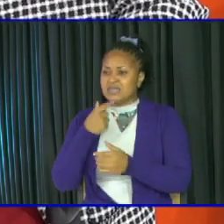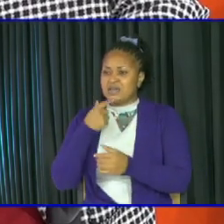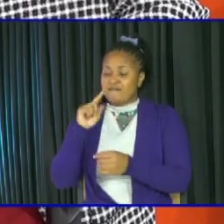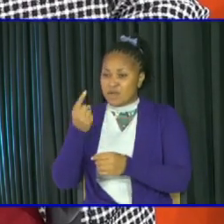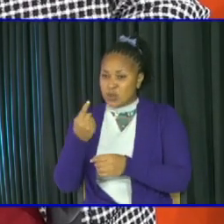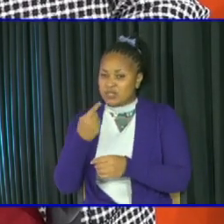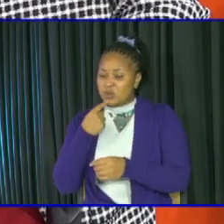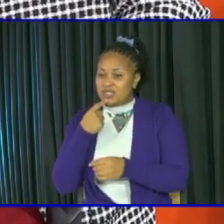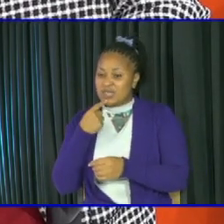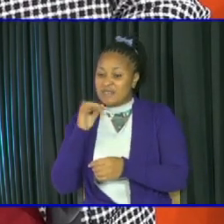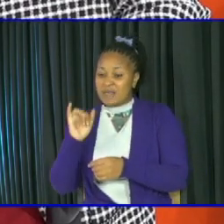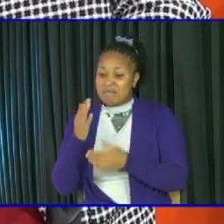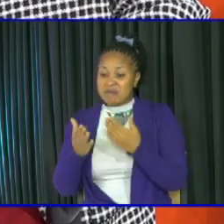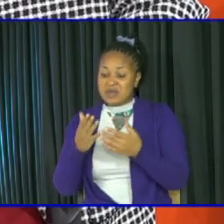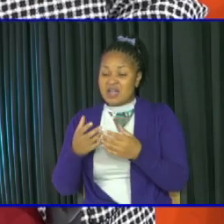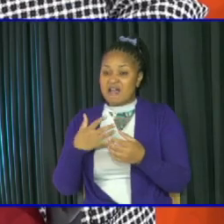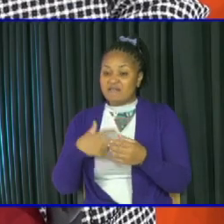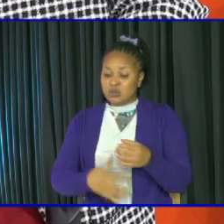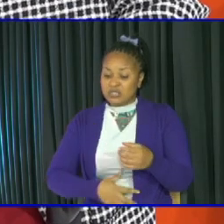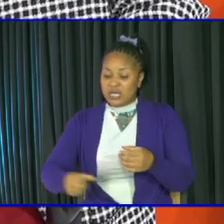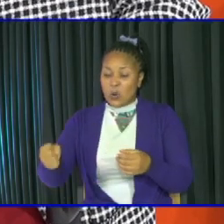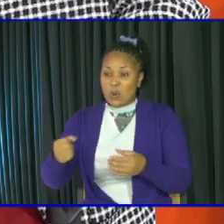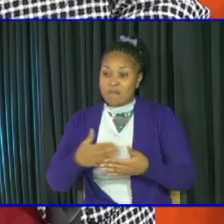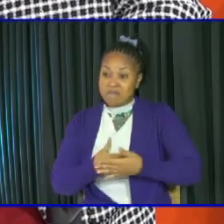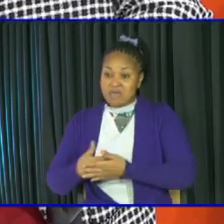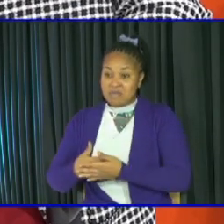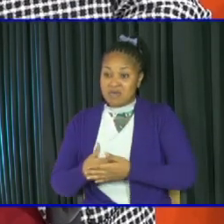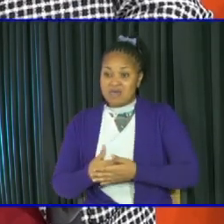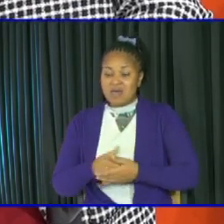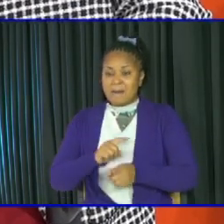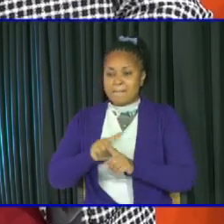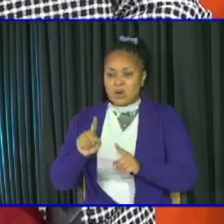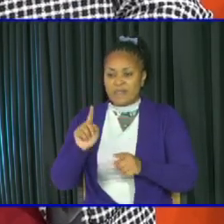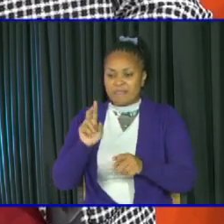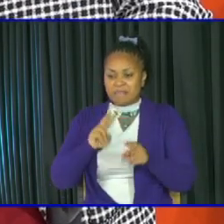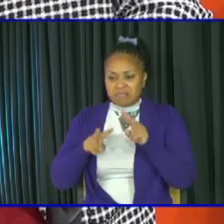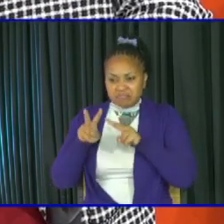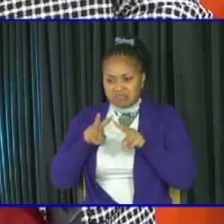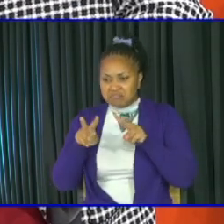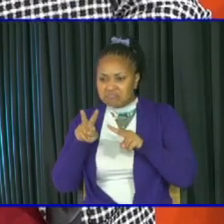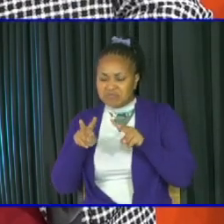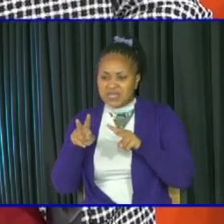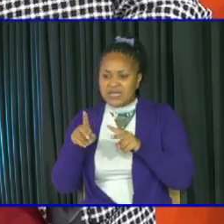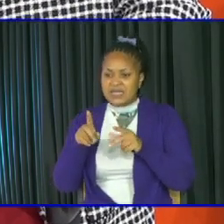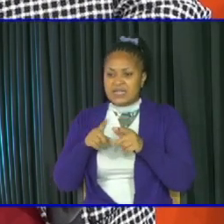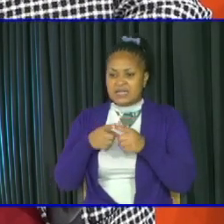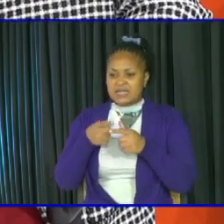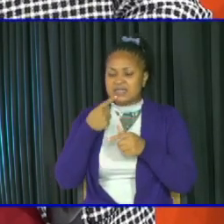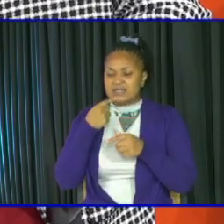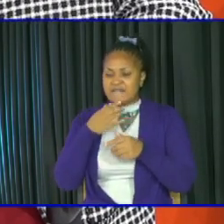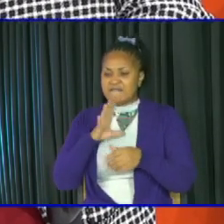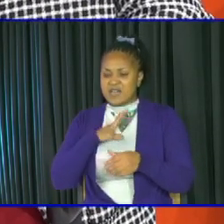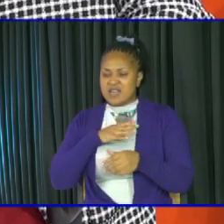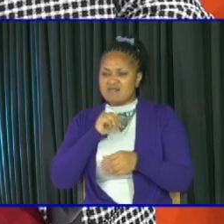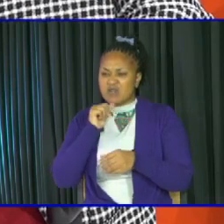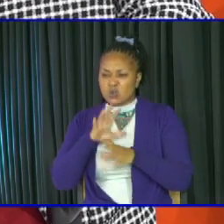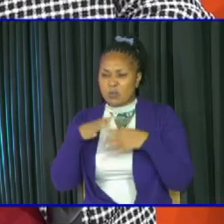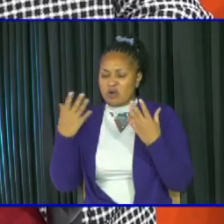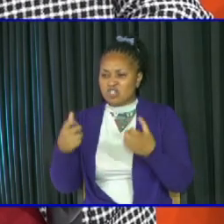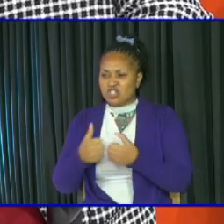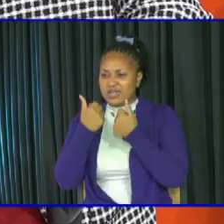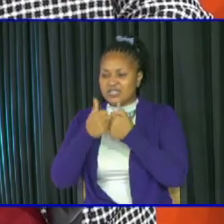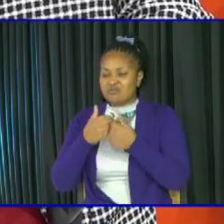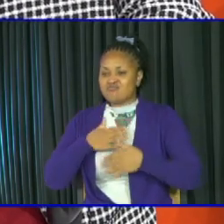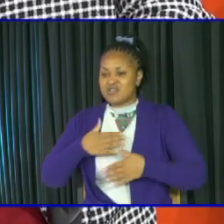saying maybe they would have to take the baby, but then they monitored me until then I was having too much challenge breathing. So they decided they were going to do